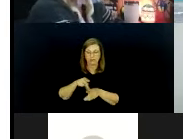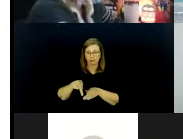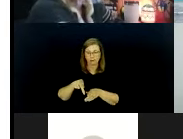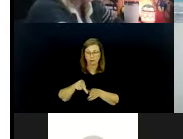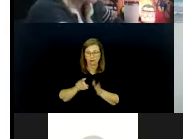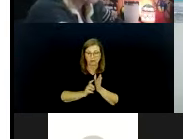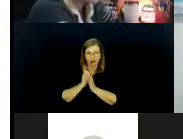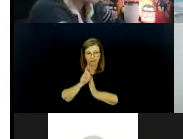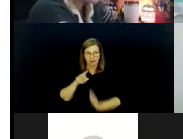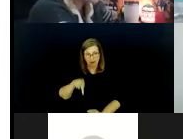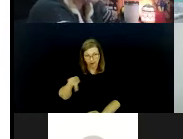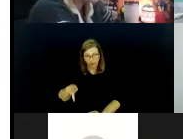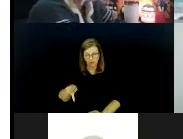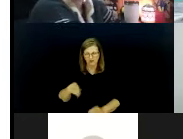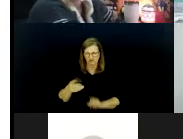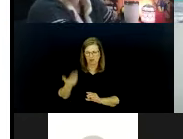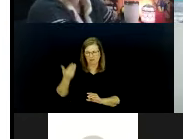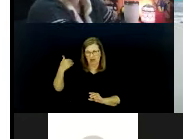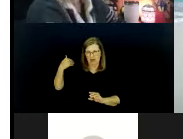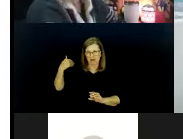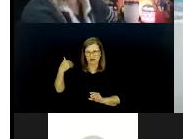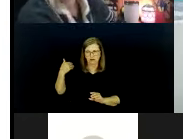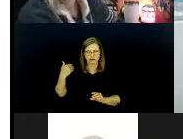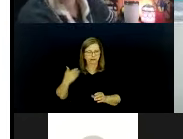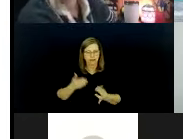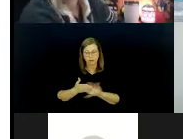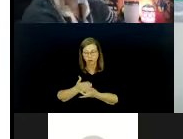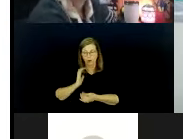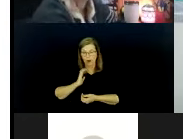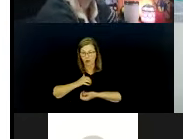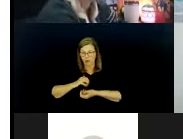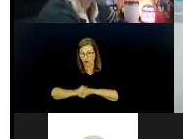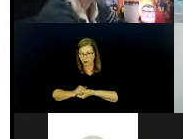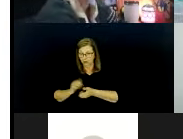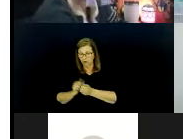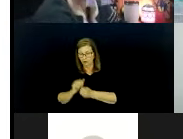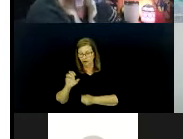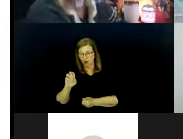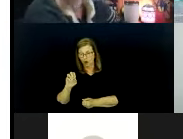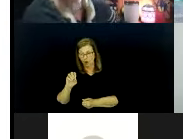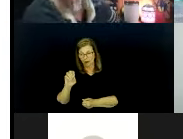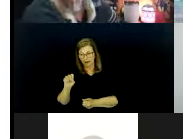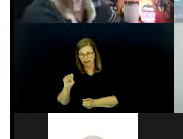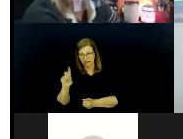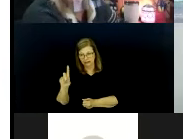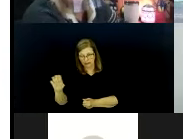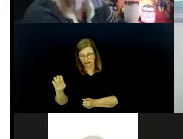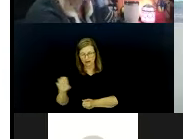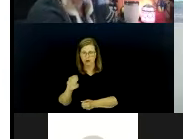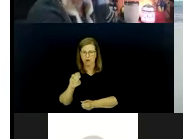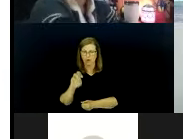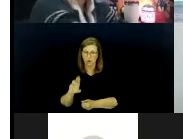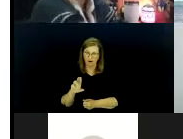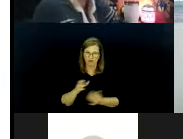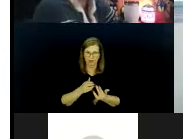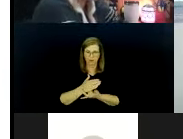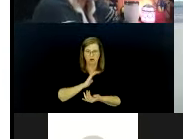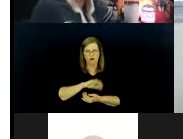that we have done in the past, whether it's through our partnership with Oklahoma State Department of Education or through